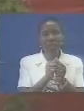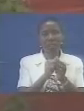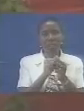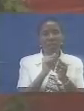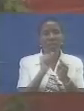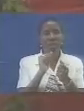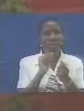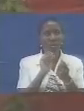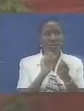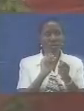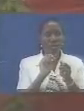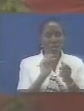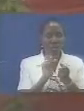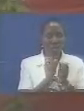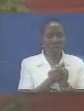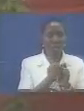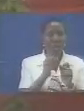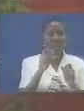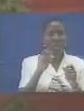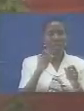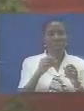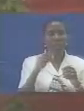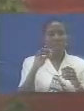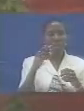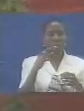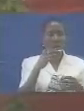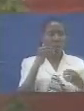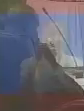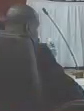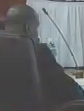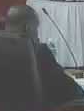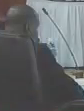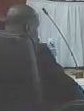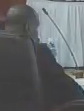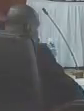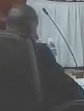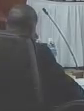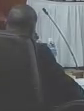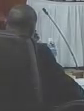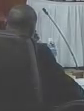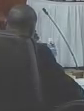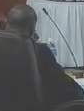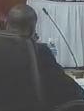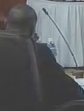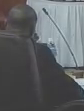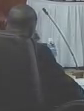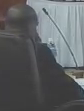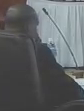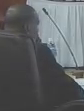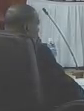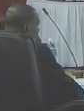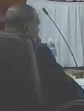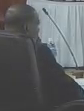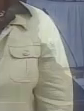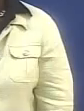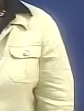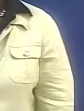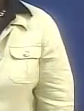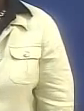expansion to residential accommodation. Abigail McIntyre for the GIS NewsHour.